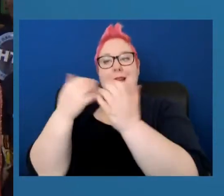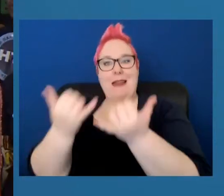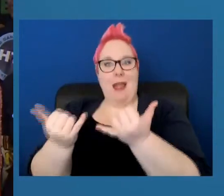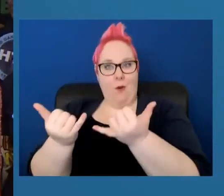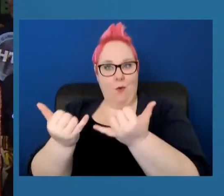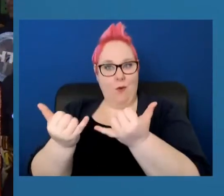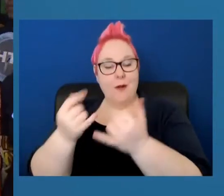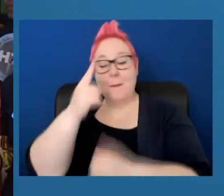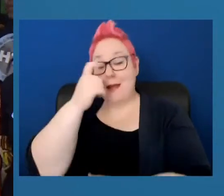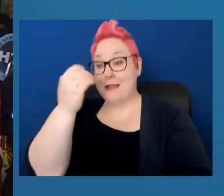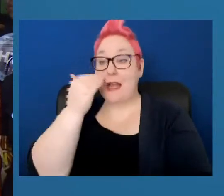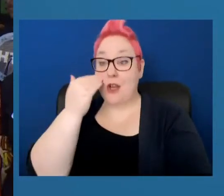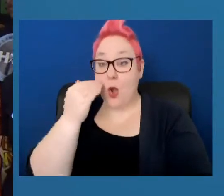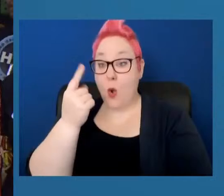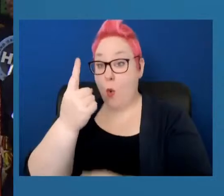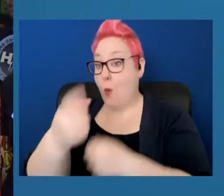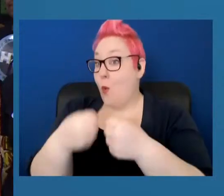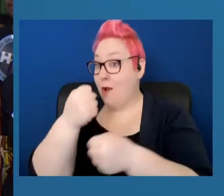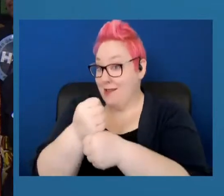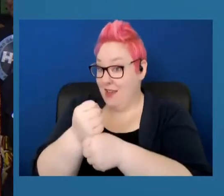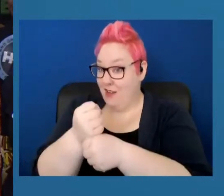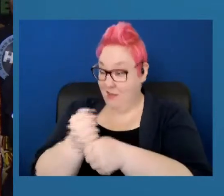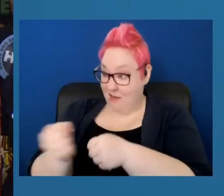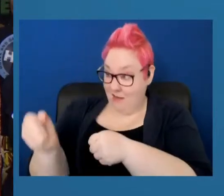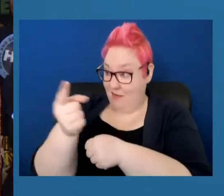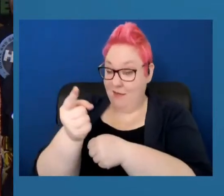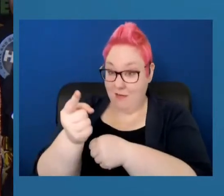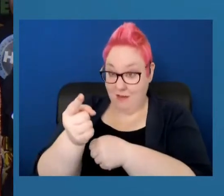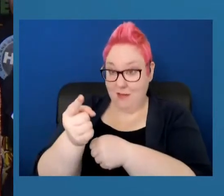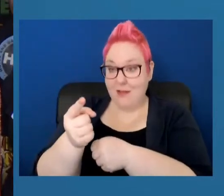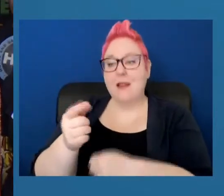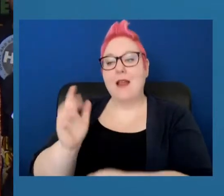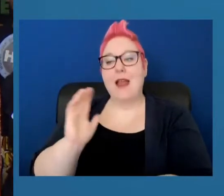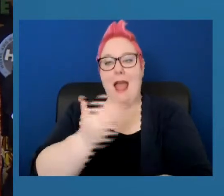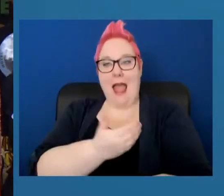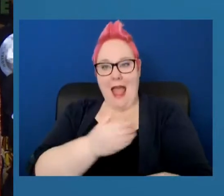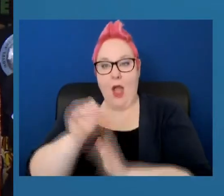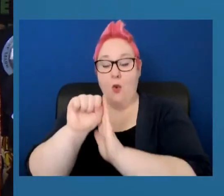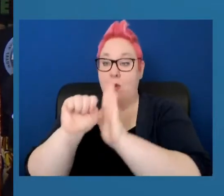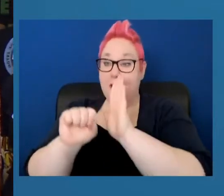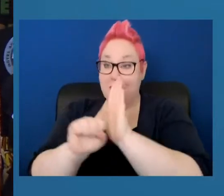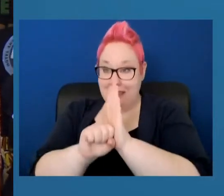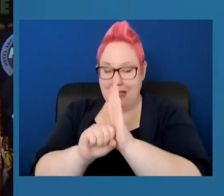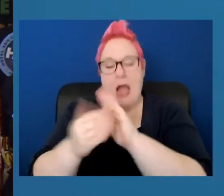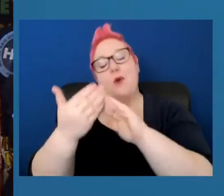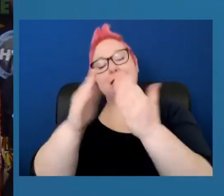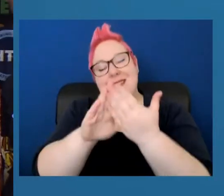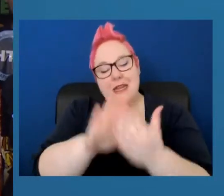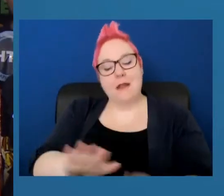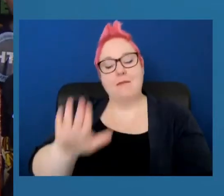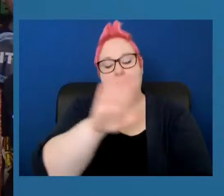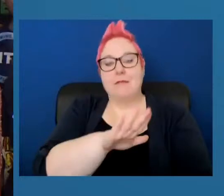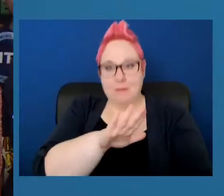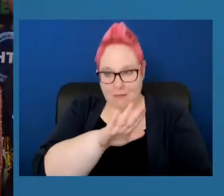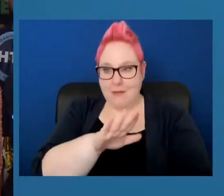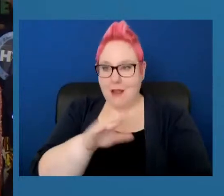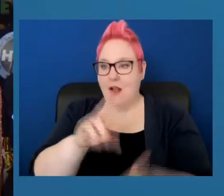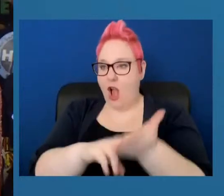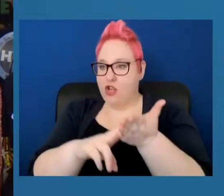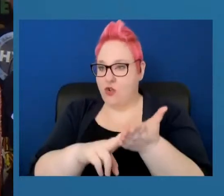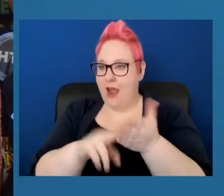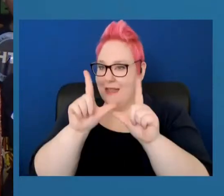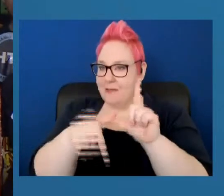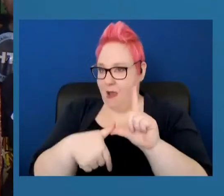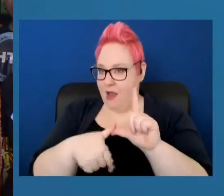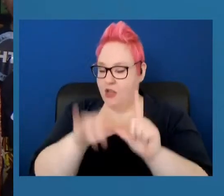exactly 1 year from today, our citywide master contract expires. On July 1st,